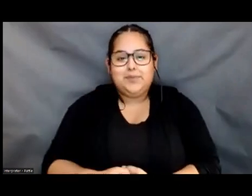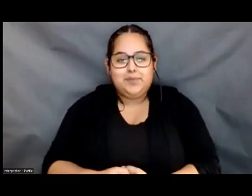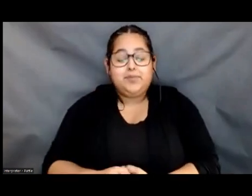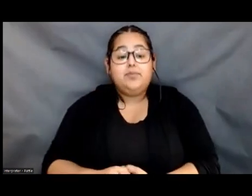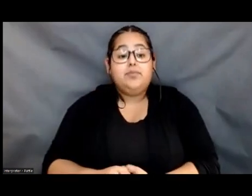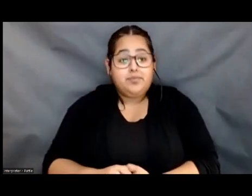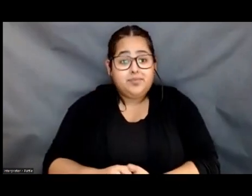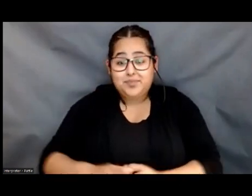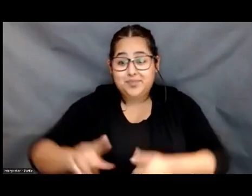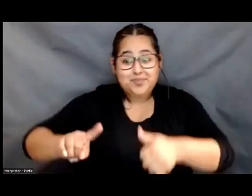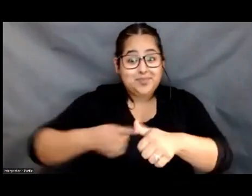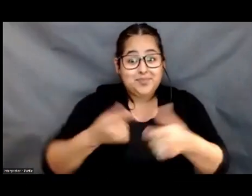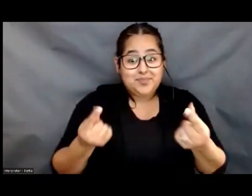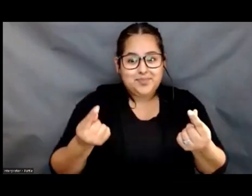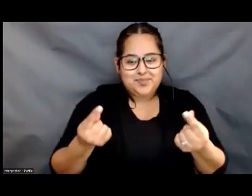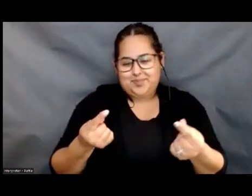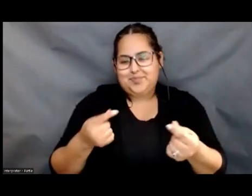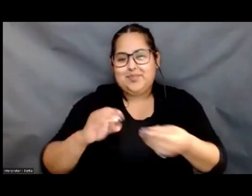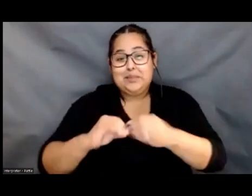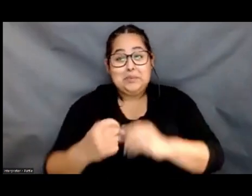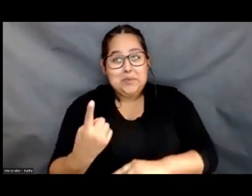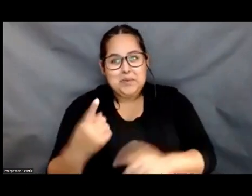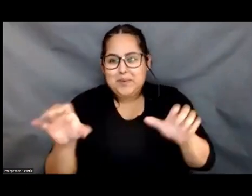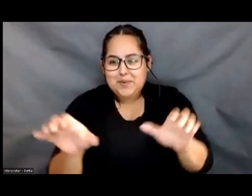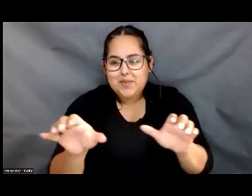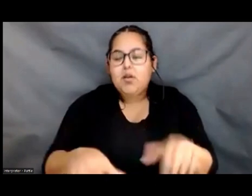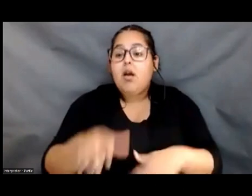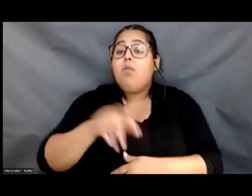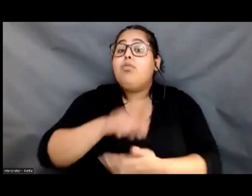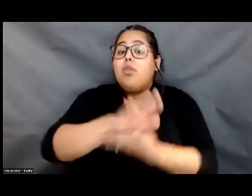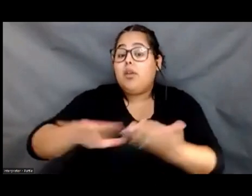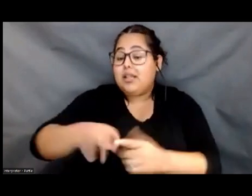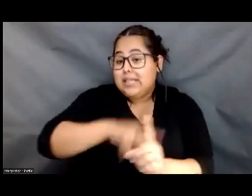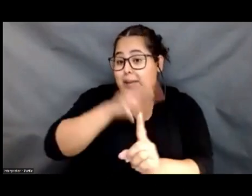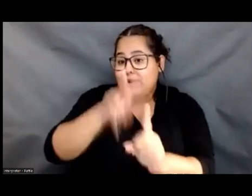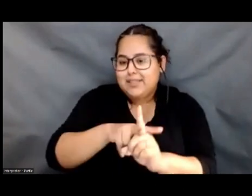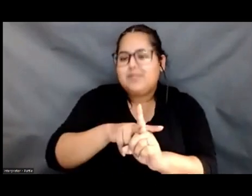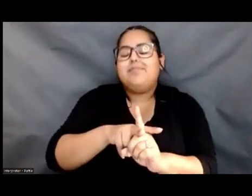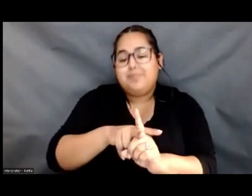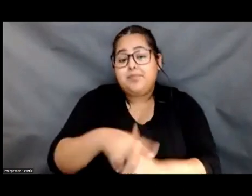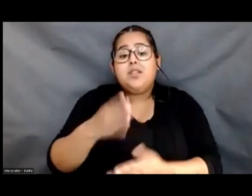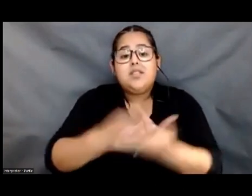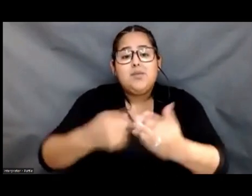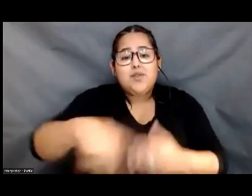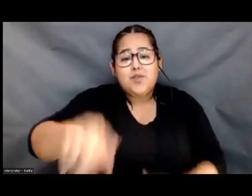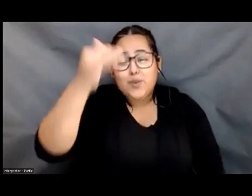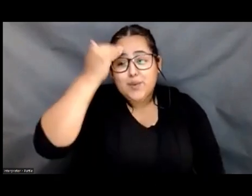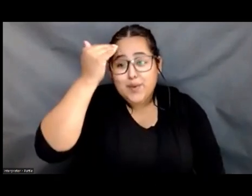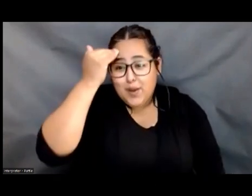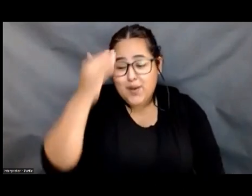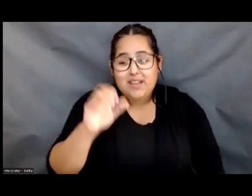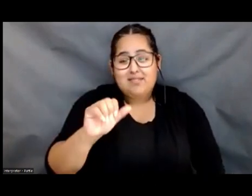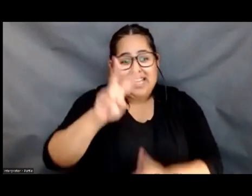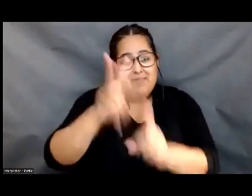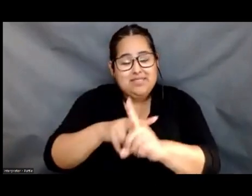So the first step, step one, is the college application. As some of you know, completing a college application is a